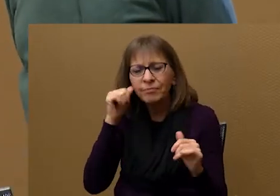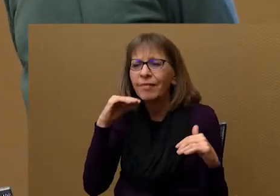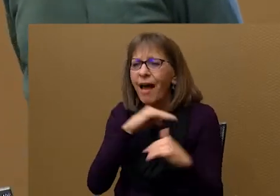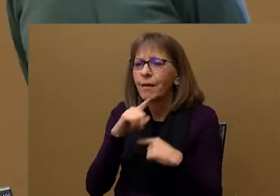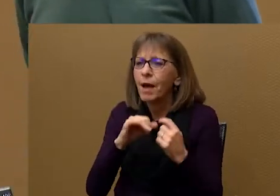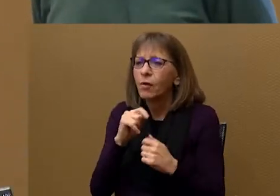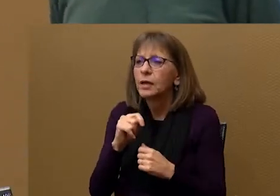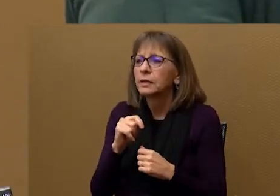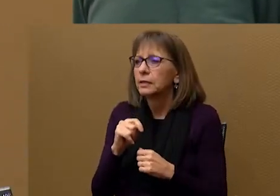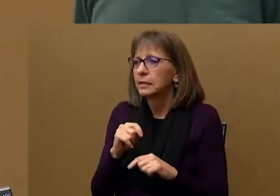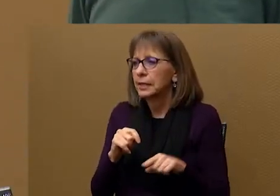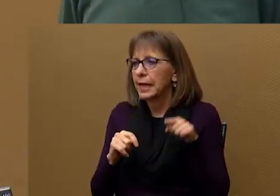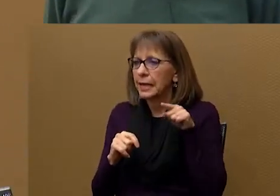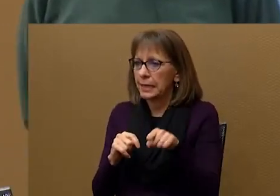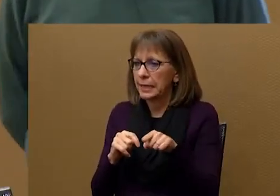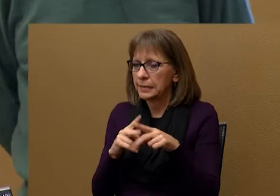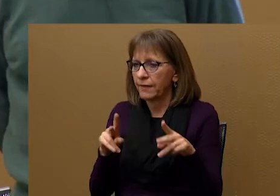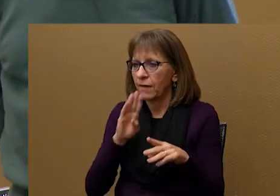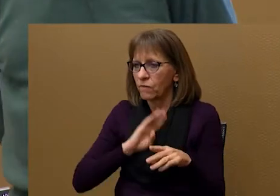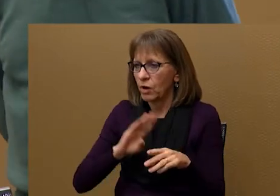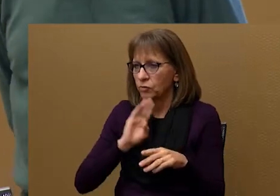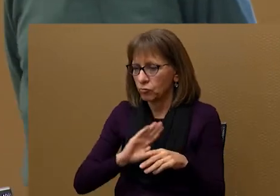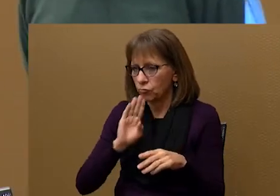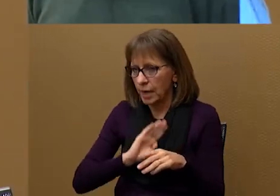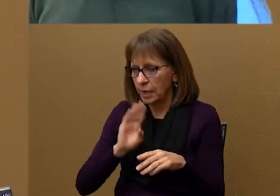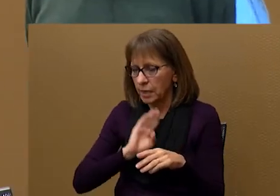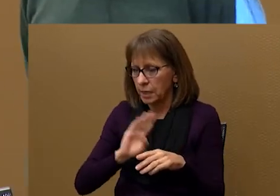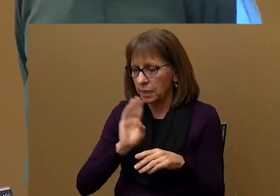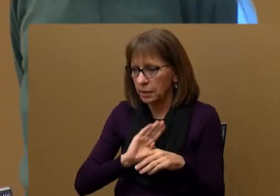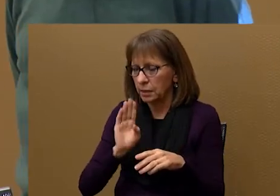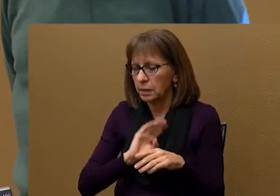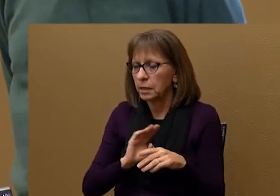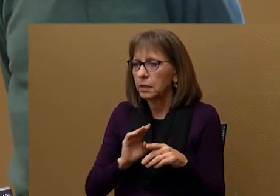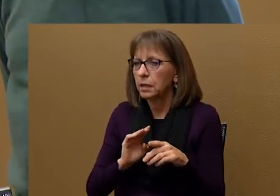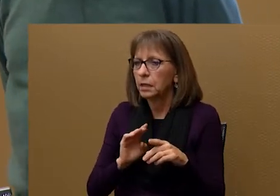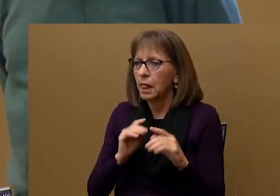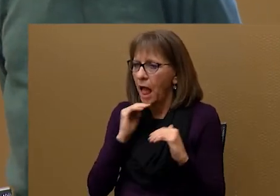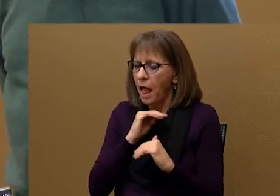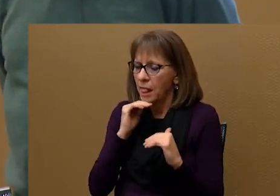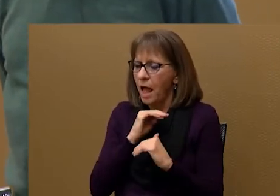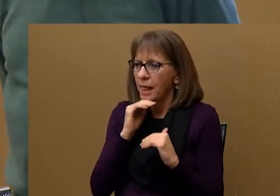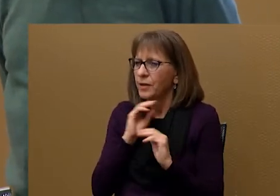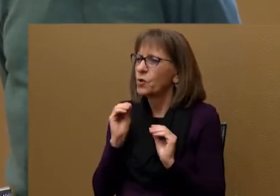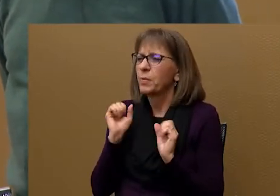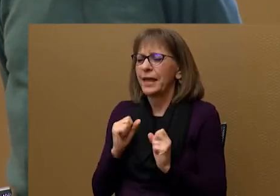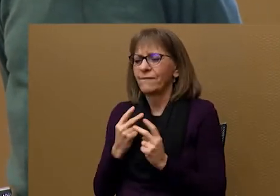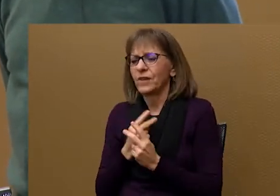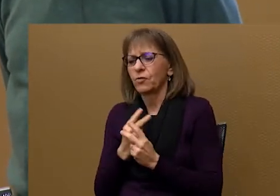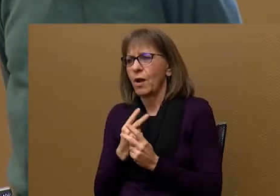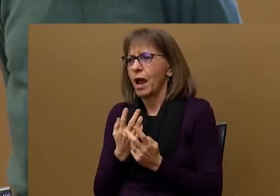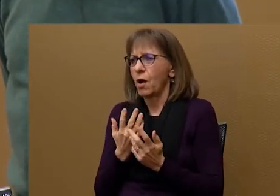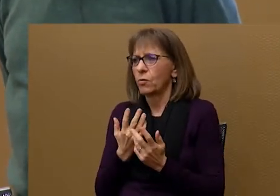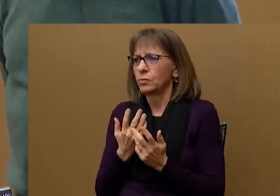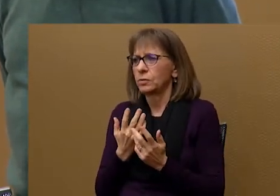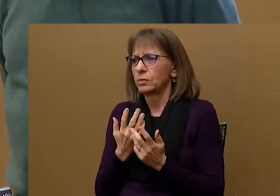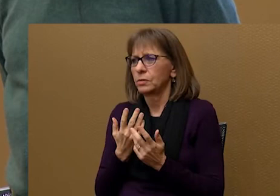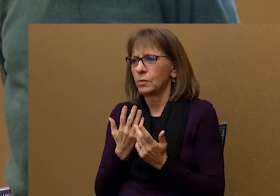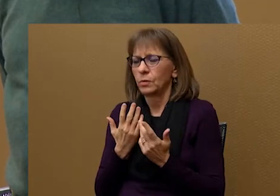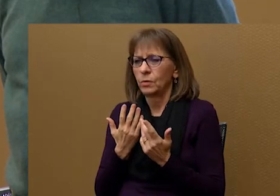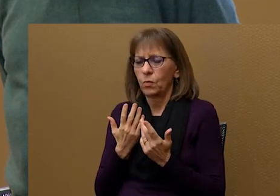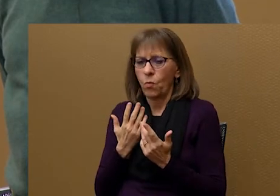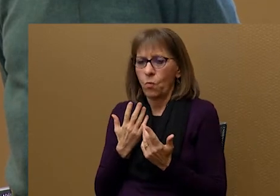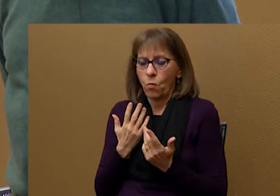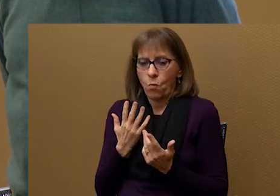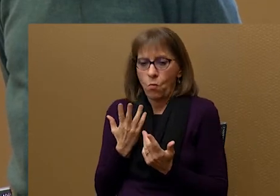like it's not important to anybody except for him, but he's still lying about it. So he's a very frustrating individual because I don't know why, and nobody